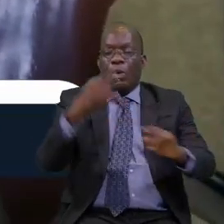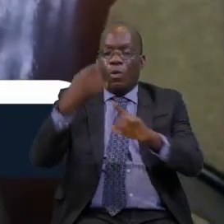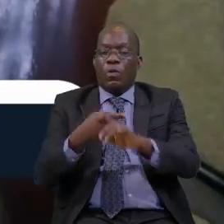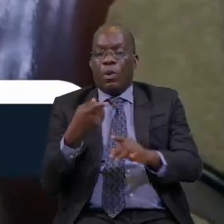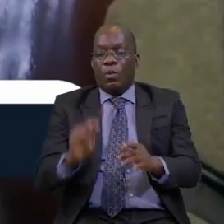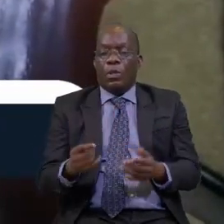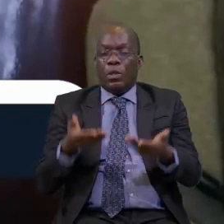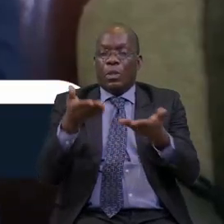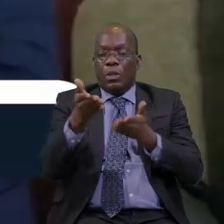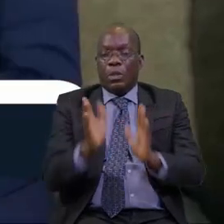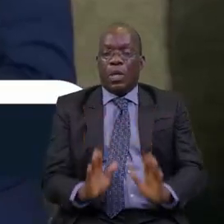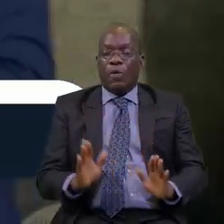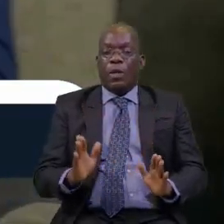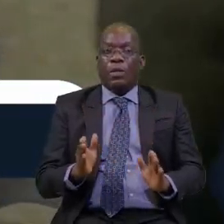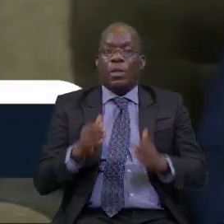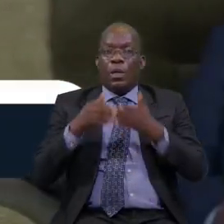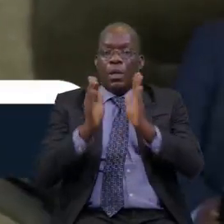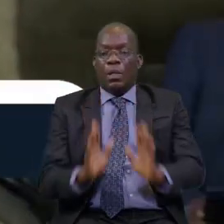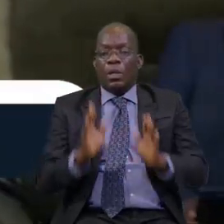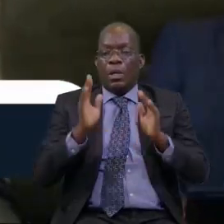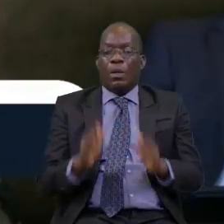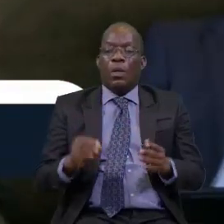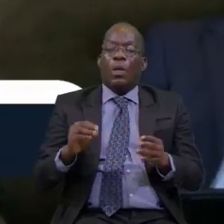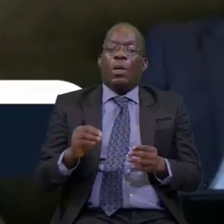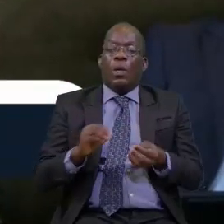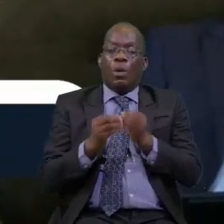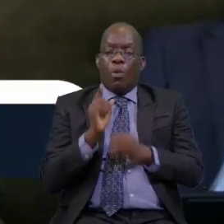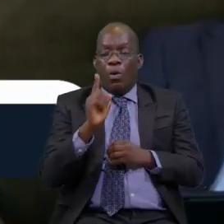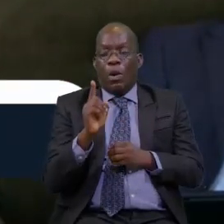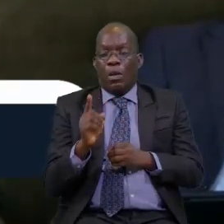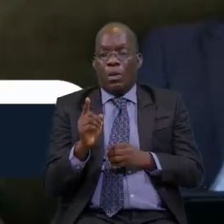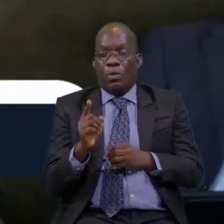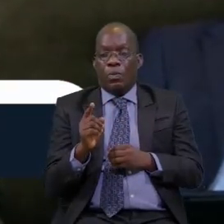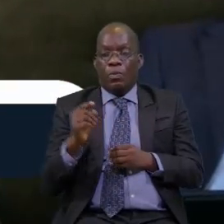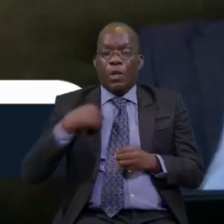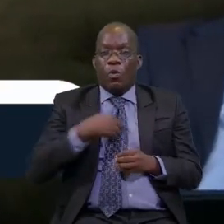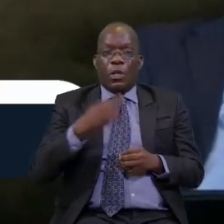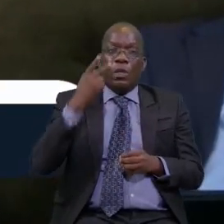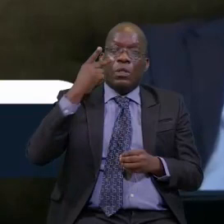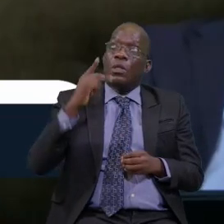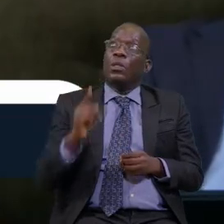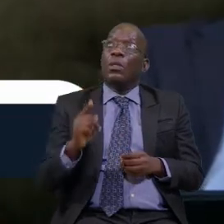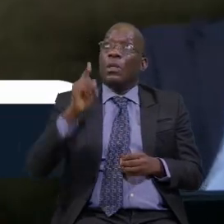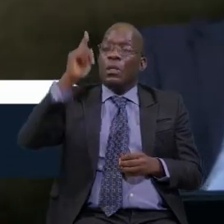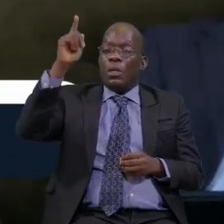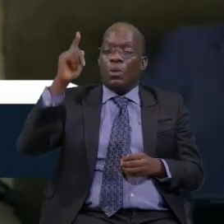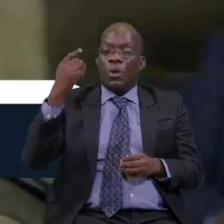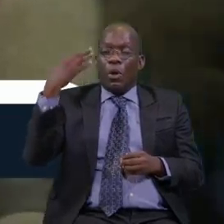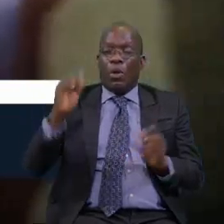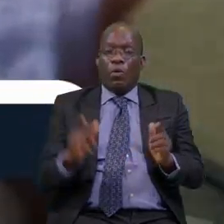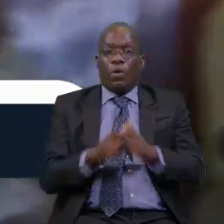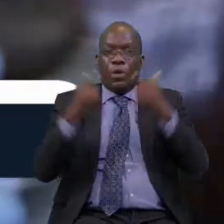servant leader. As you look at chapter one, you find him of great priority.